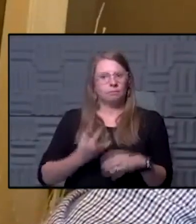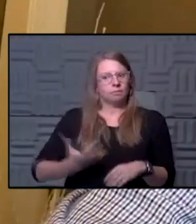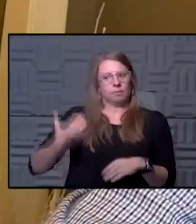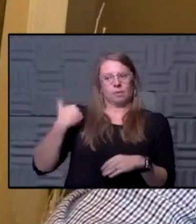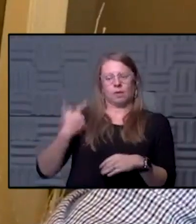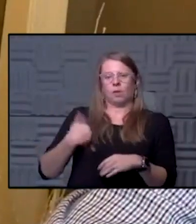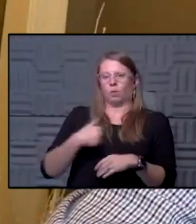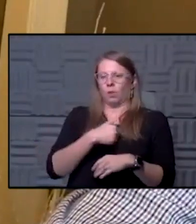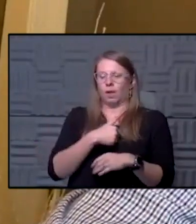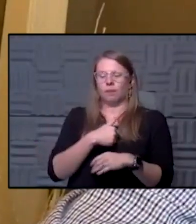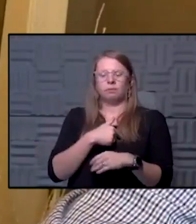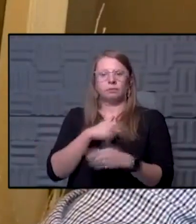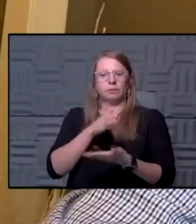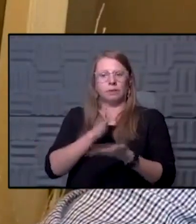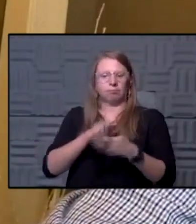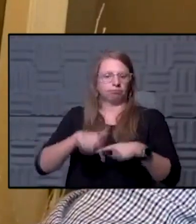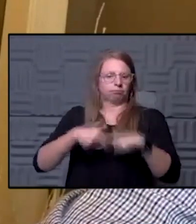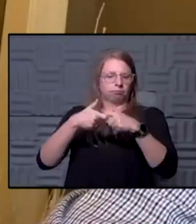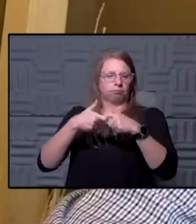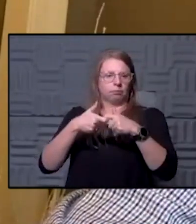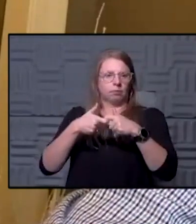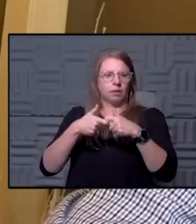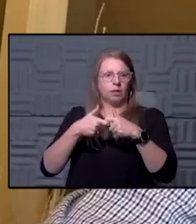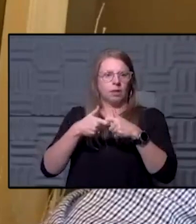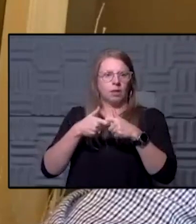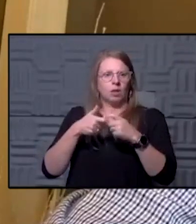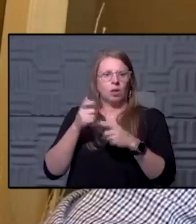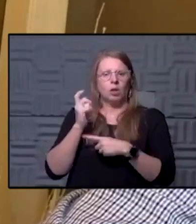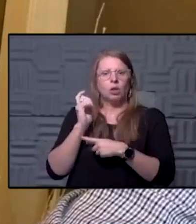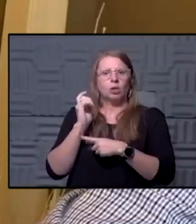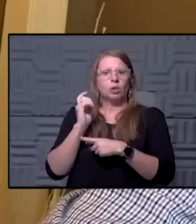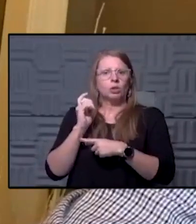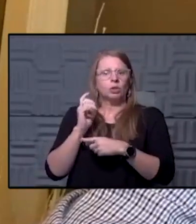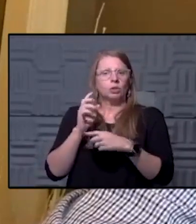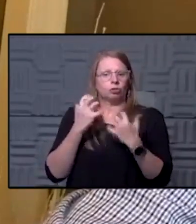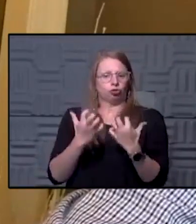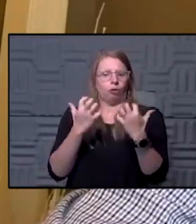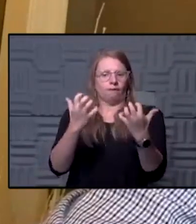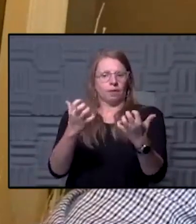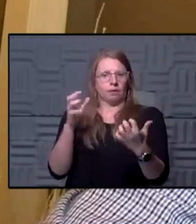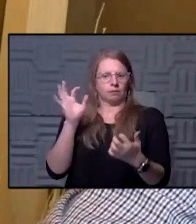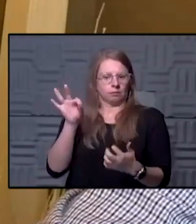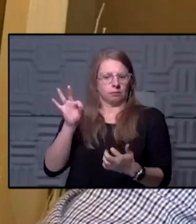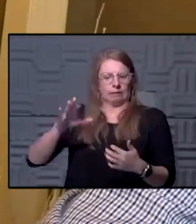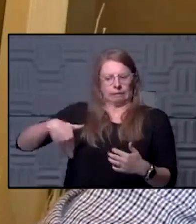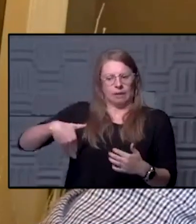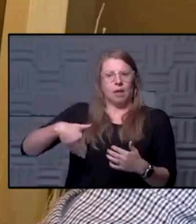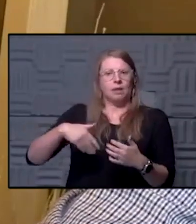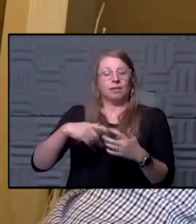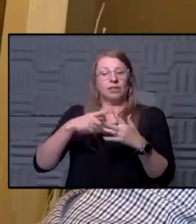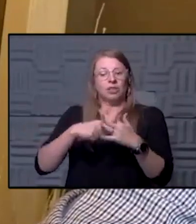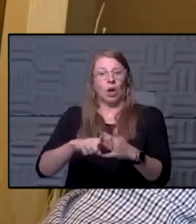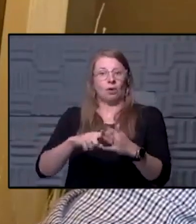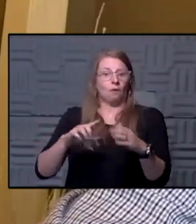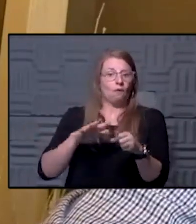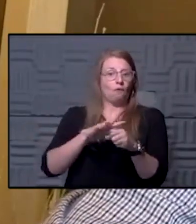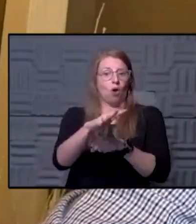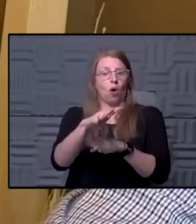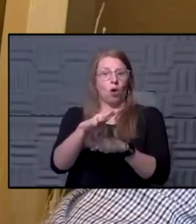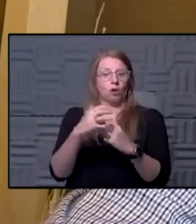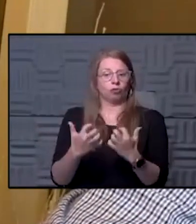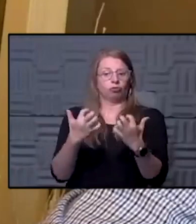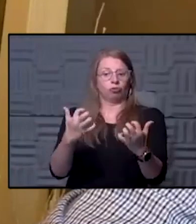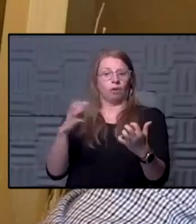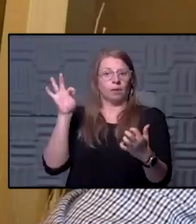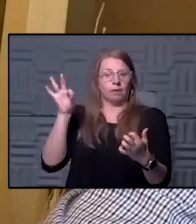our services and have not resumed a full service to this point. So I'm appreciative of you and your